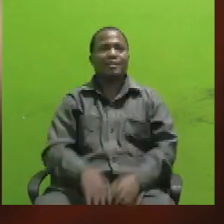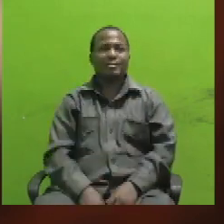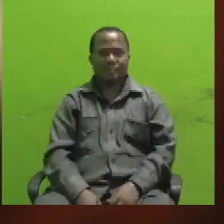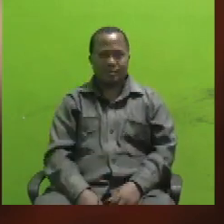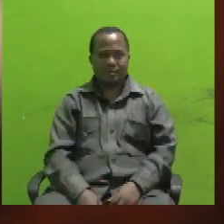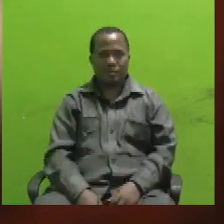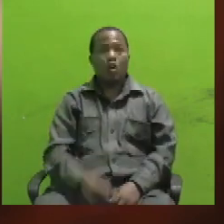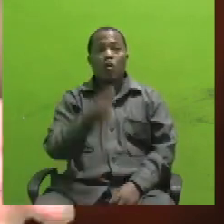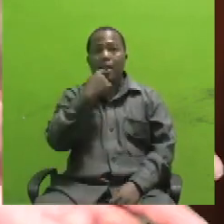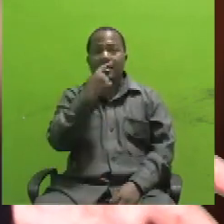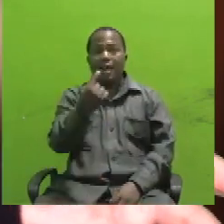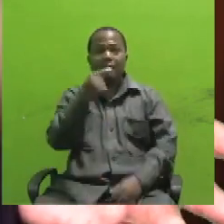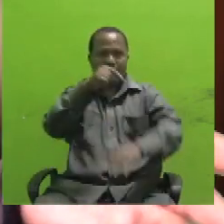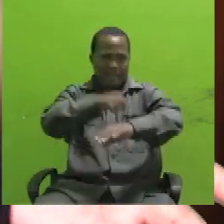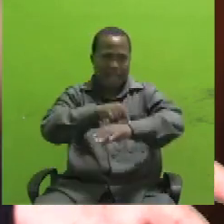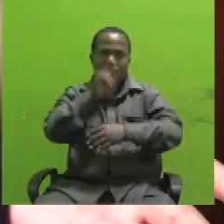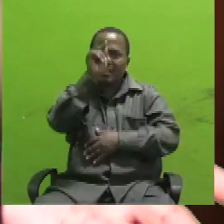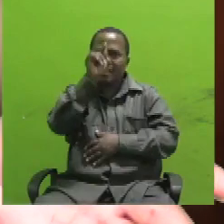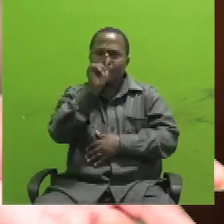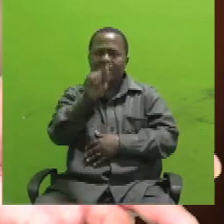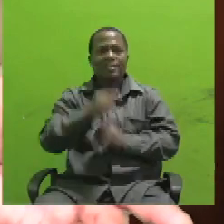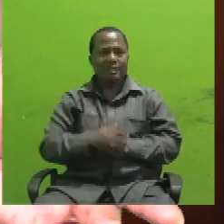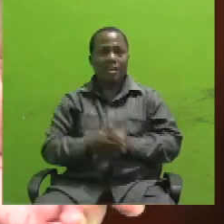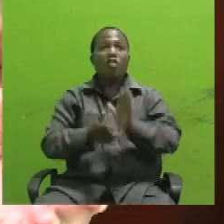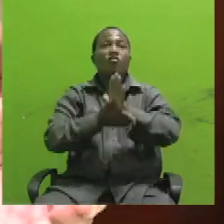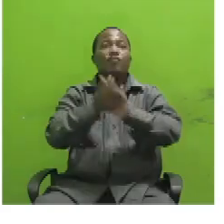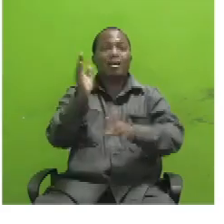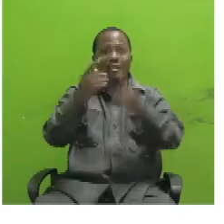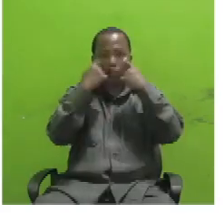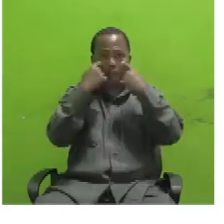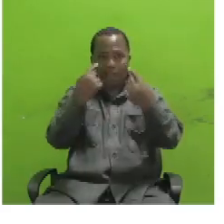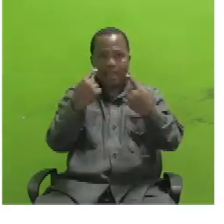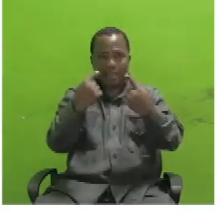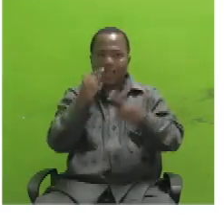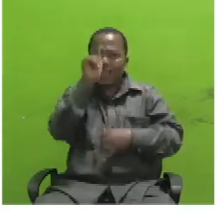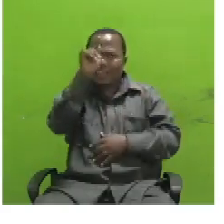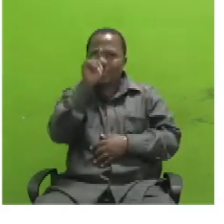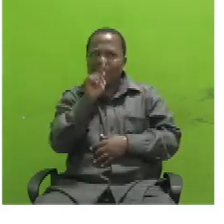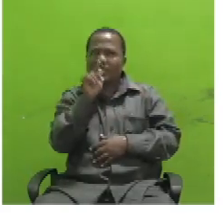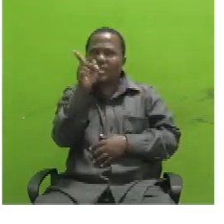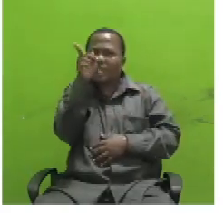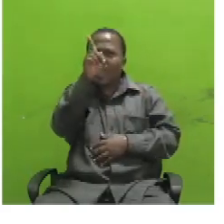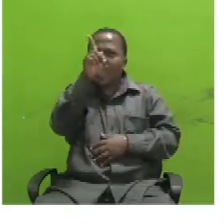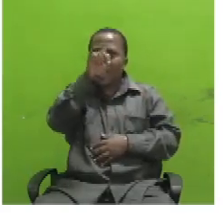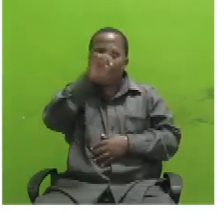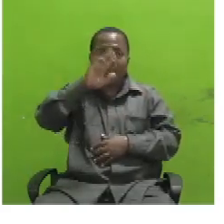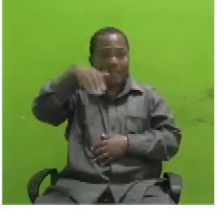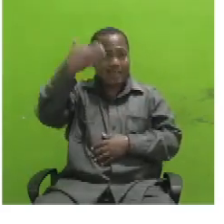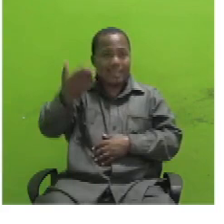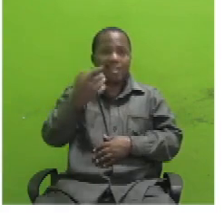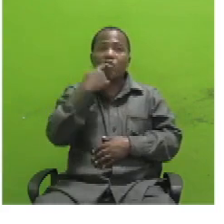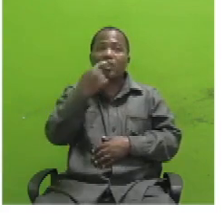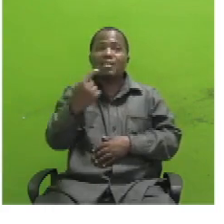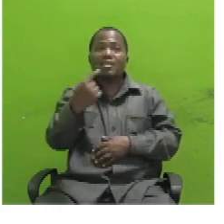When we want to tell the time in minutes, first we look at the minute hand, then we